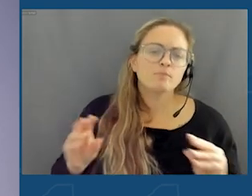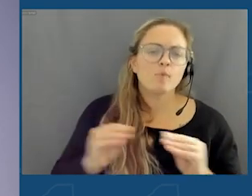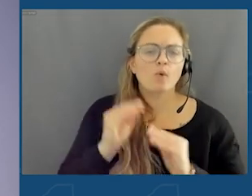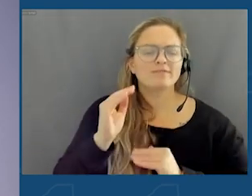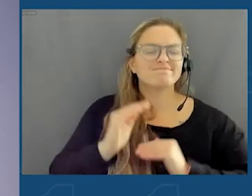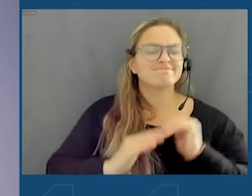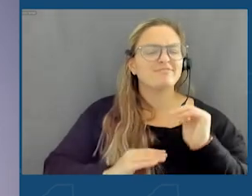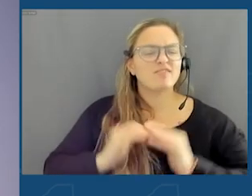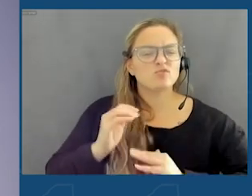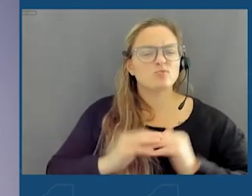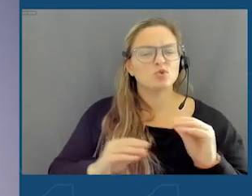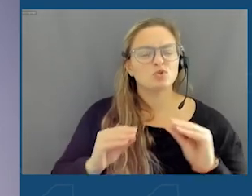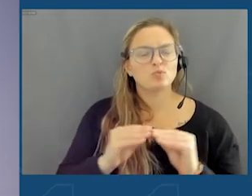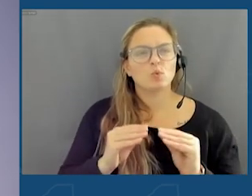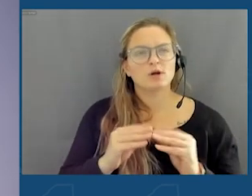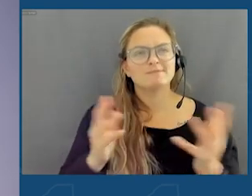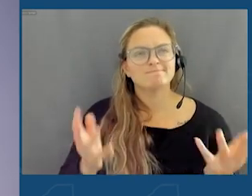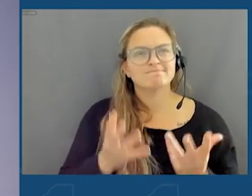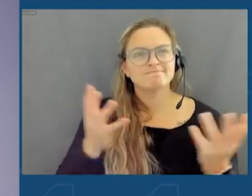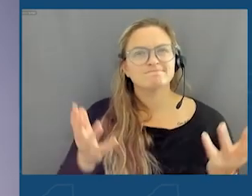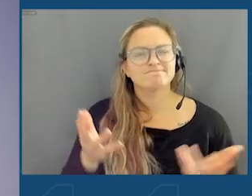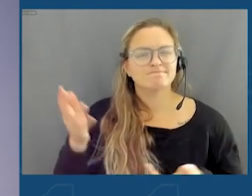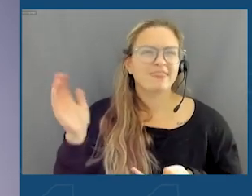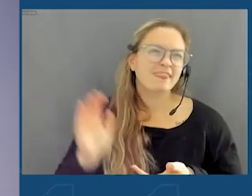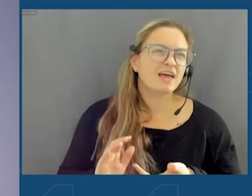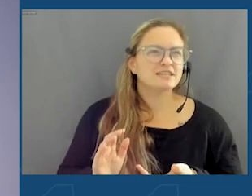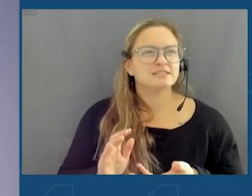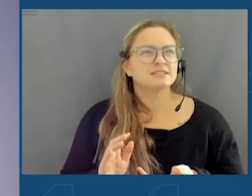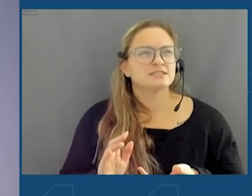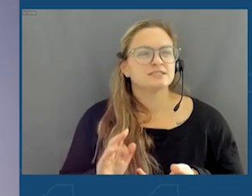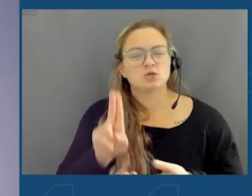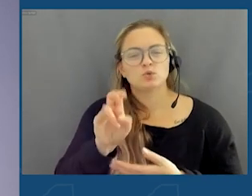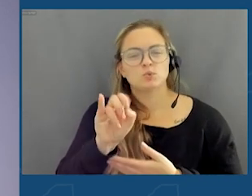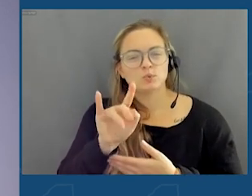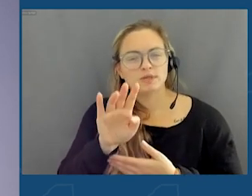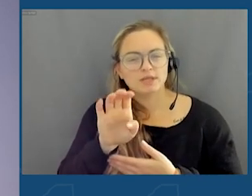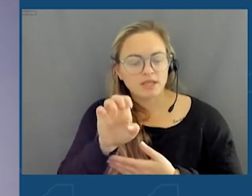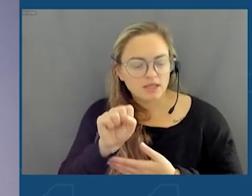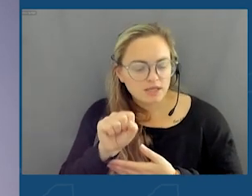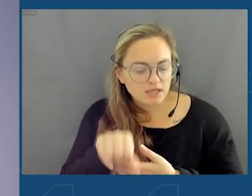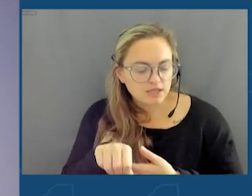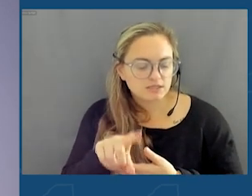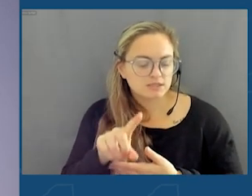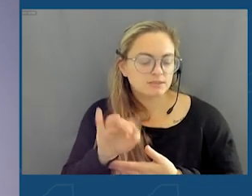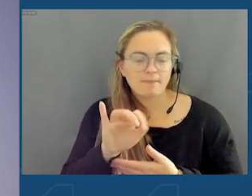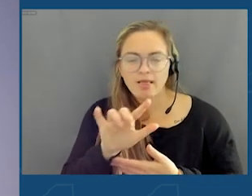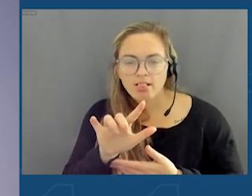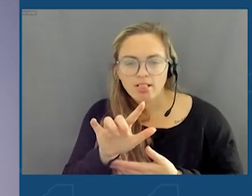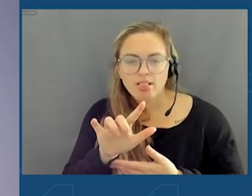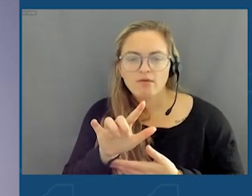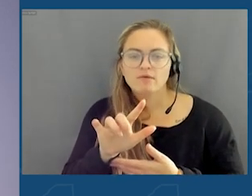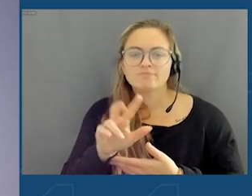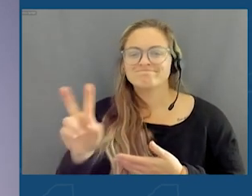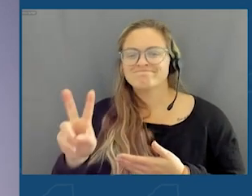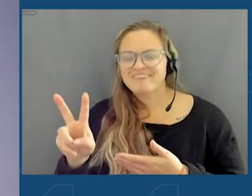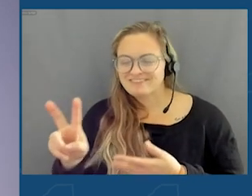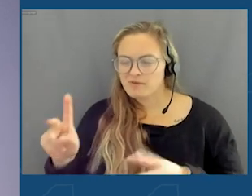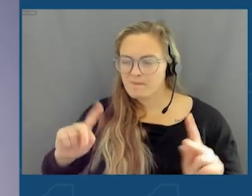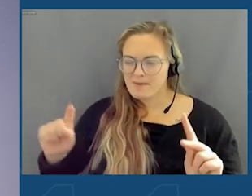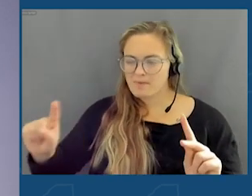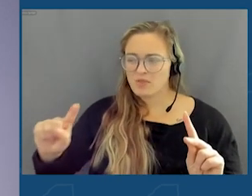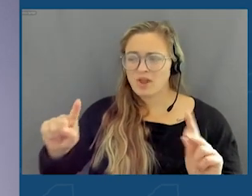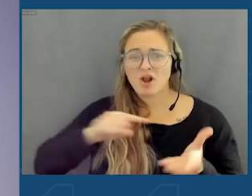comfortable, less utility bill victimized people in these 25 states. I went